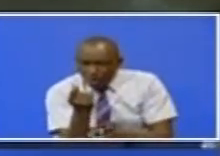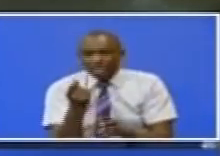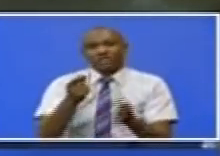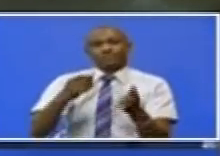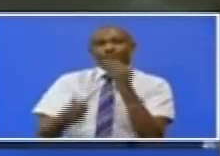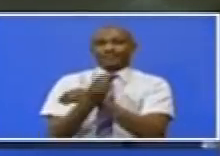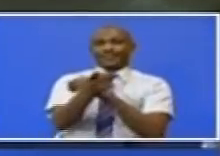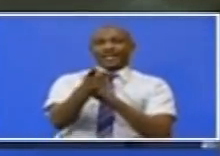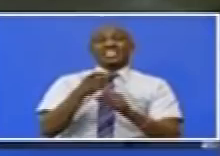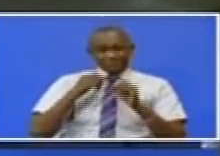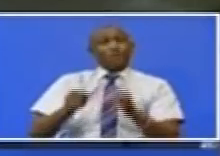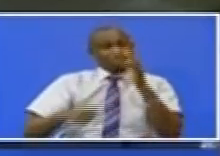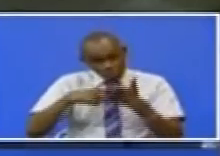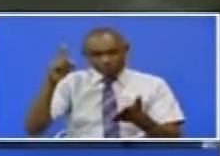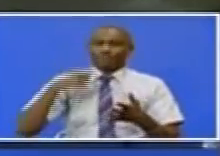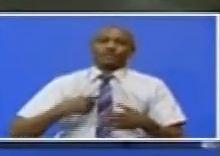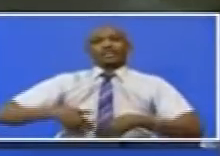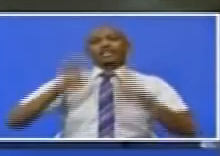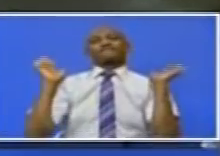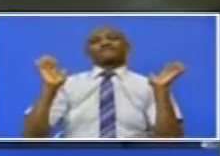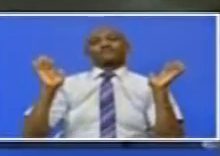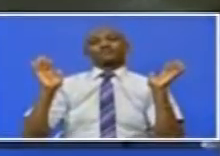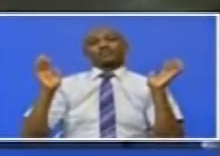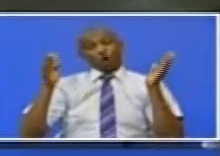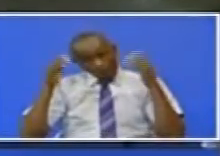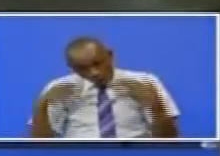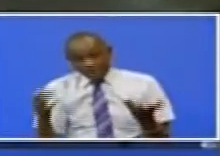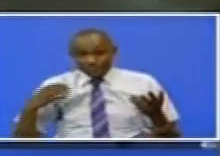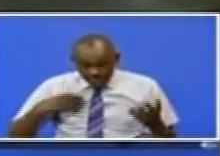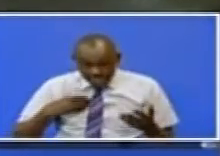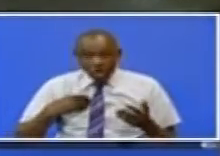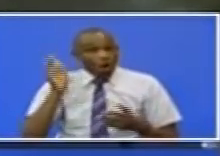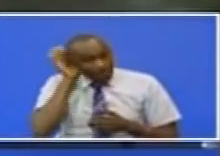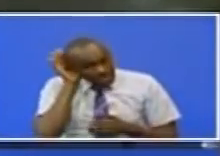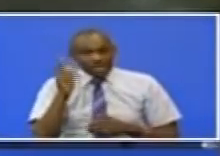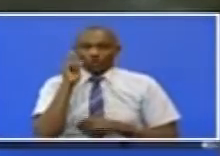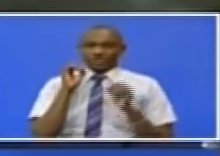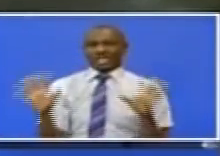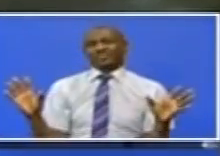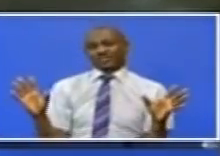wrongdoing or my disobedience of the oath.